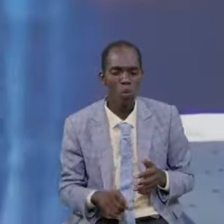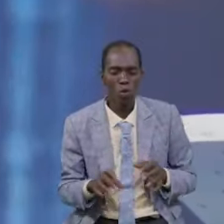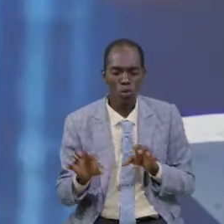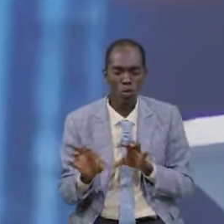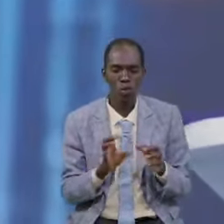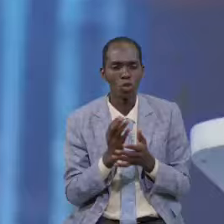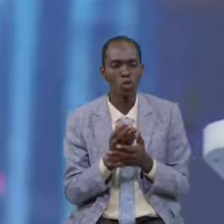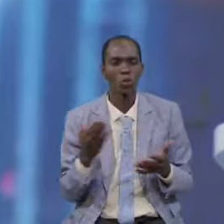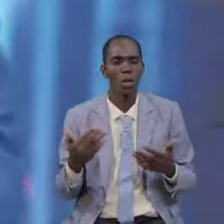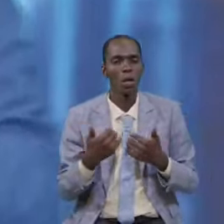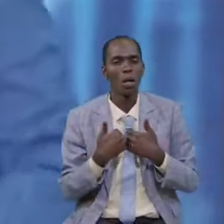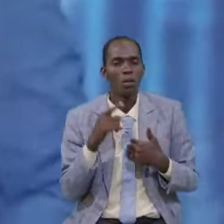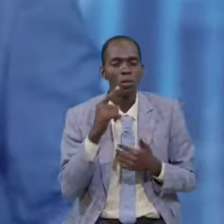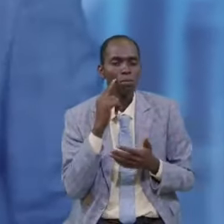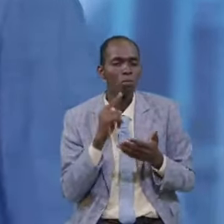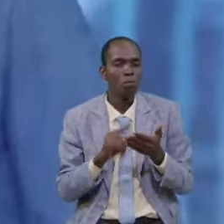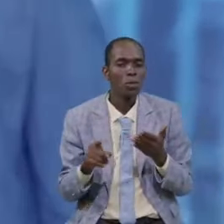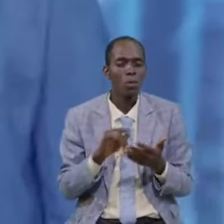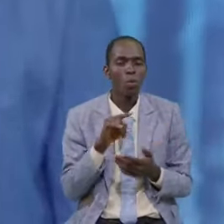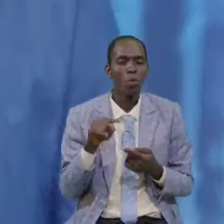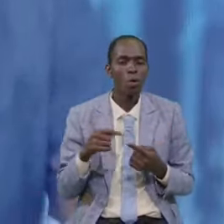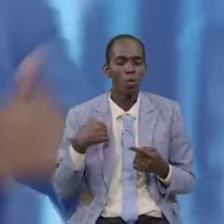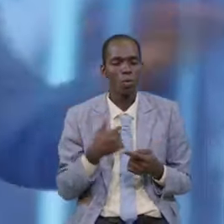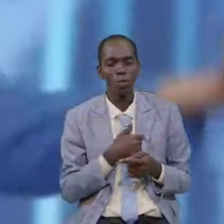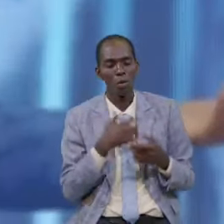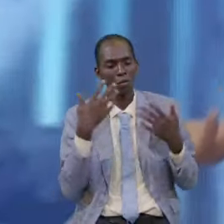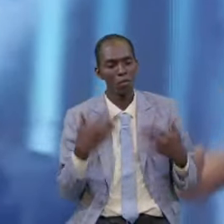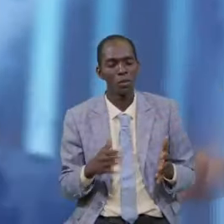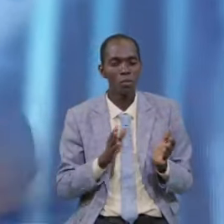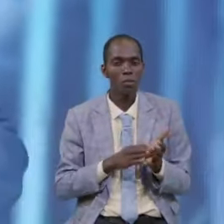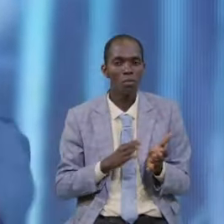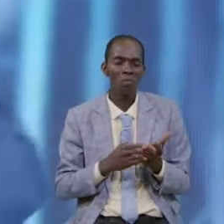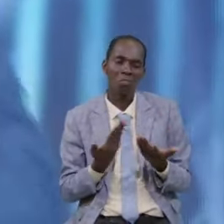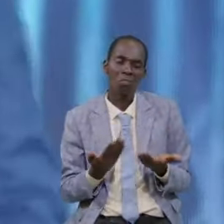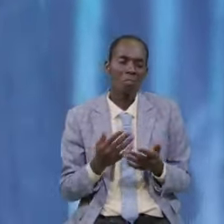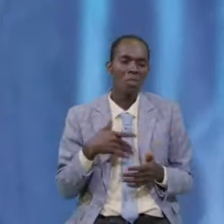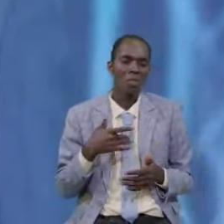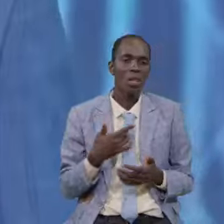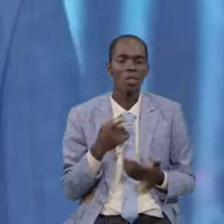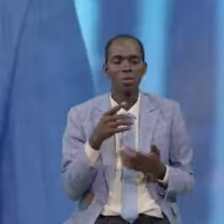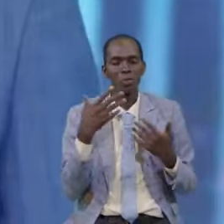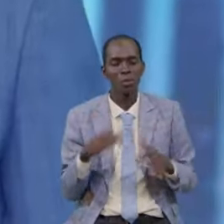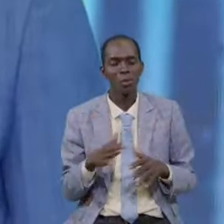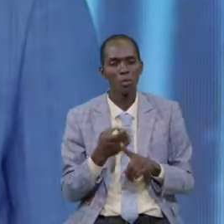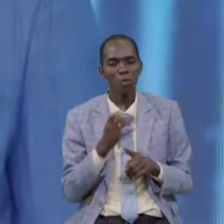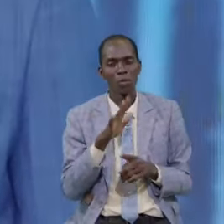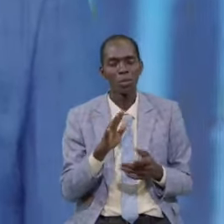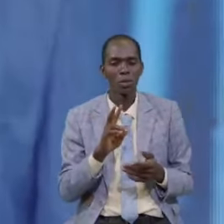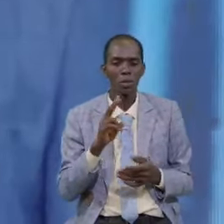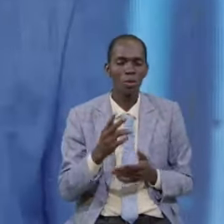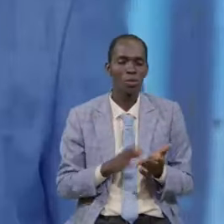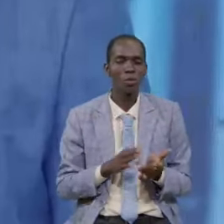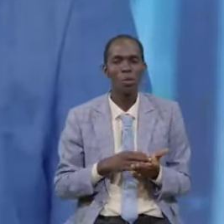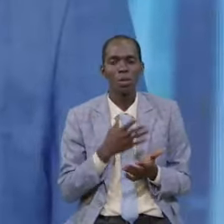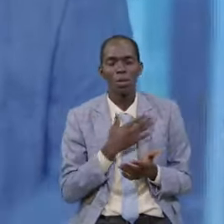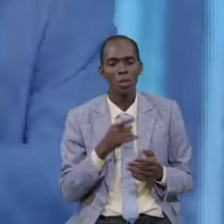know, when we pass out of school, let's say, for example, you pass out of secondary school and you took English literature, and then you